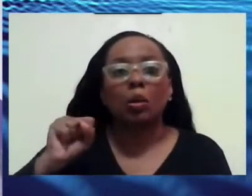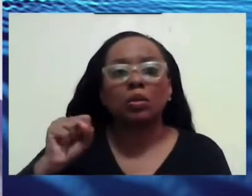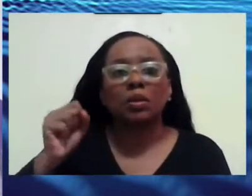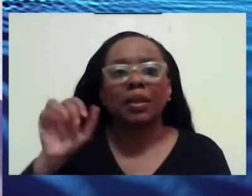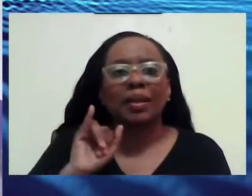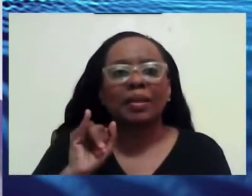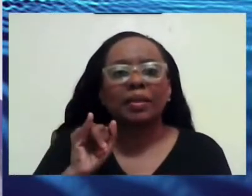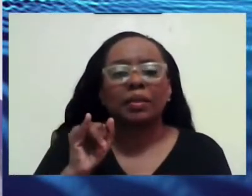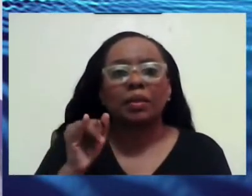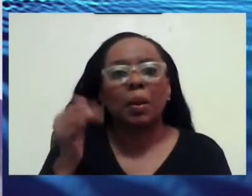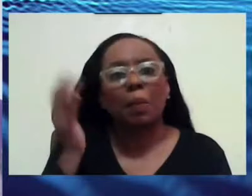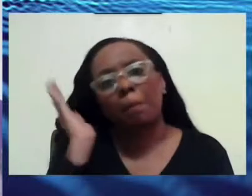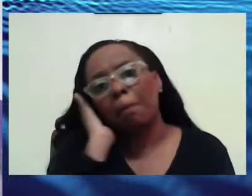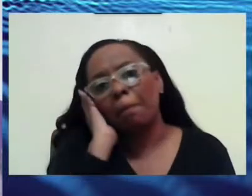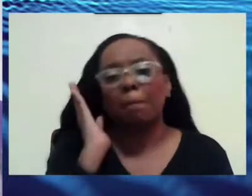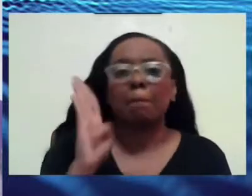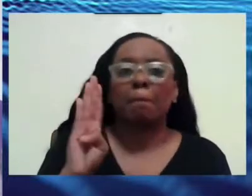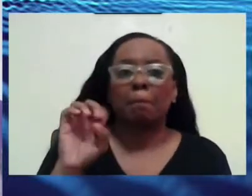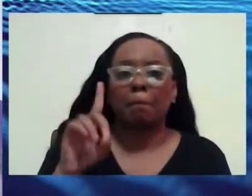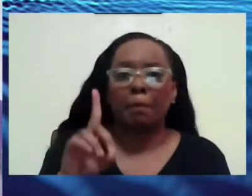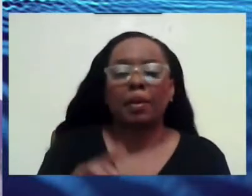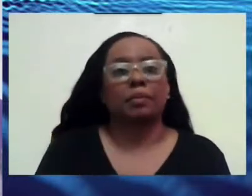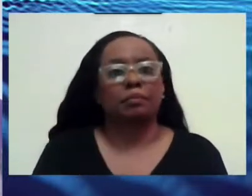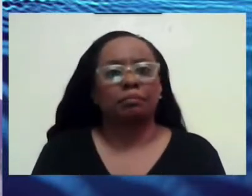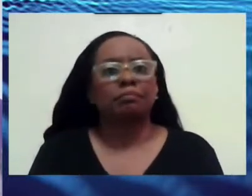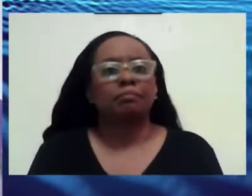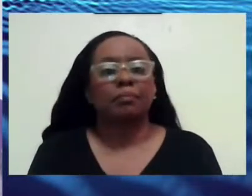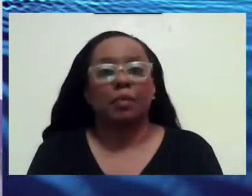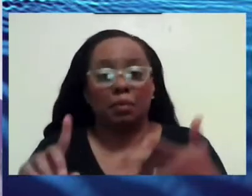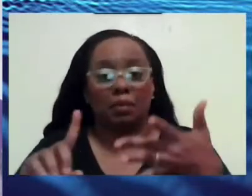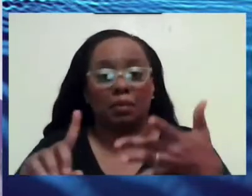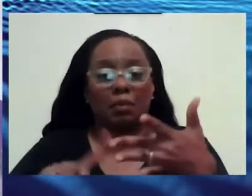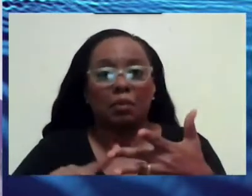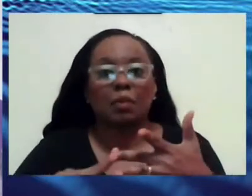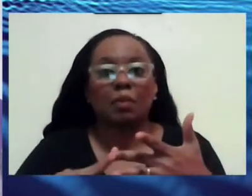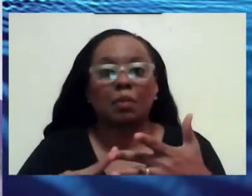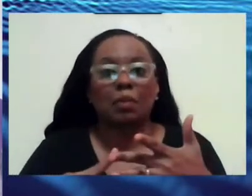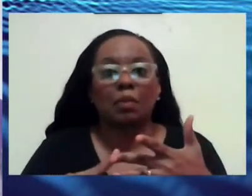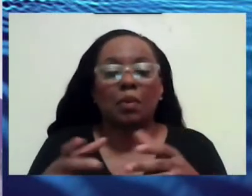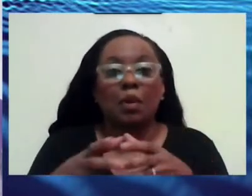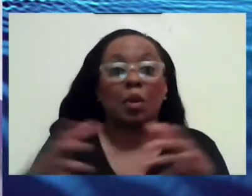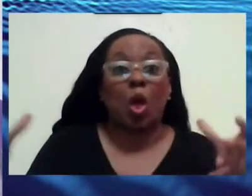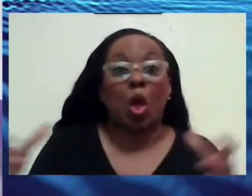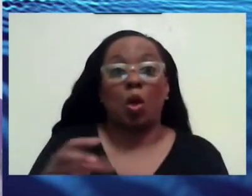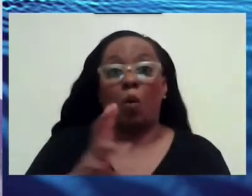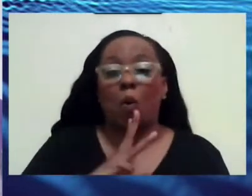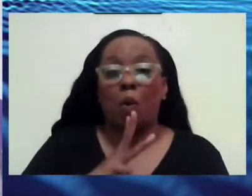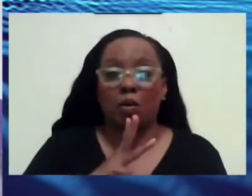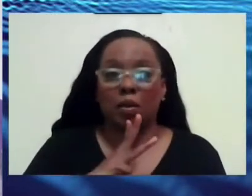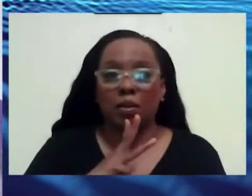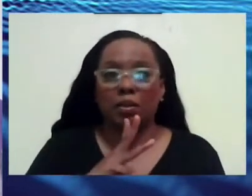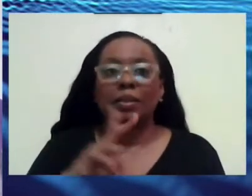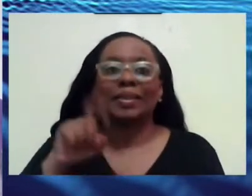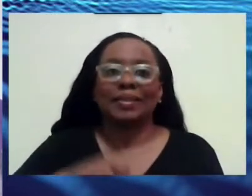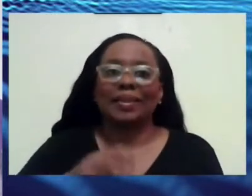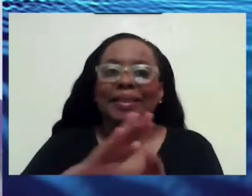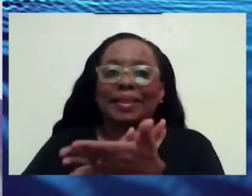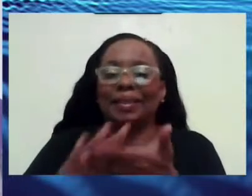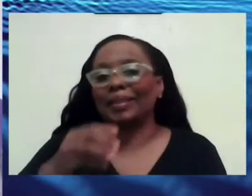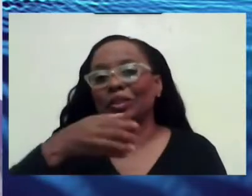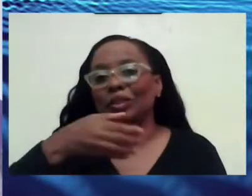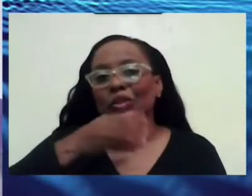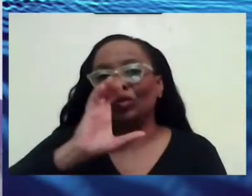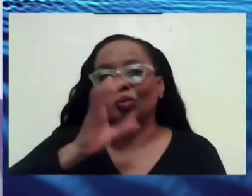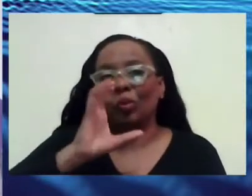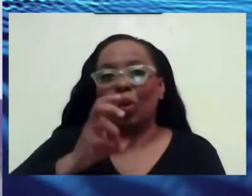by the Barbados Defense Force and CARICOM Impacts, and a large quantity of bottled water. As you recognize, the process is